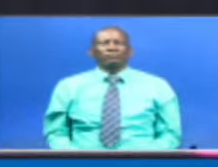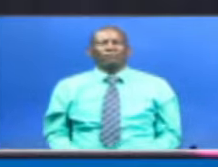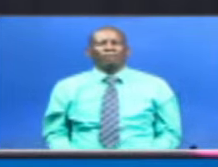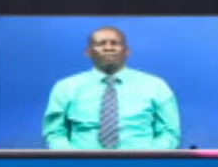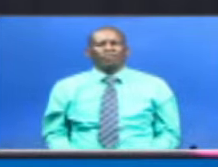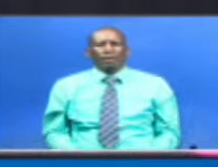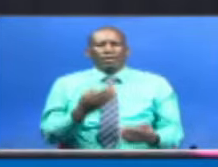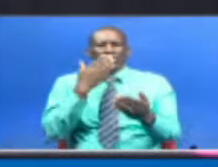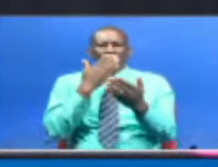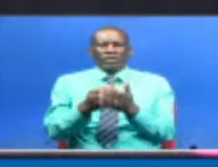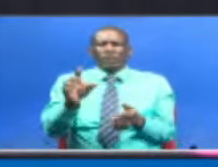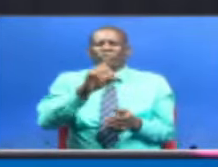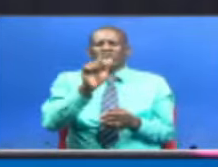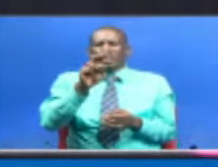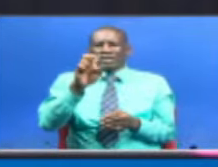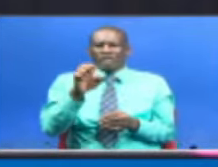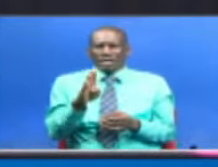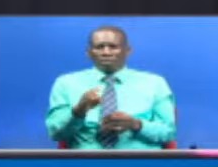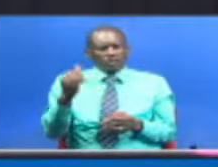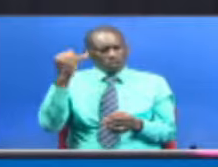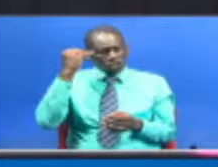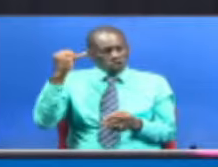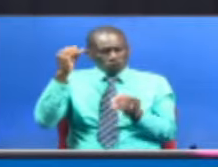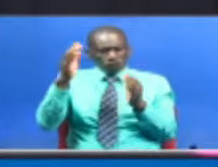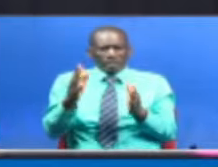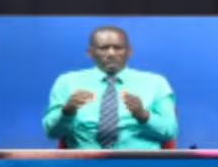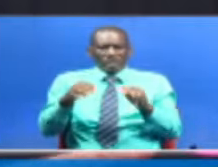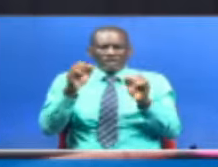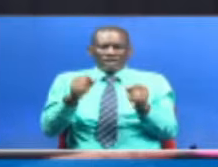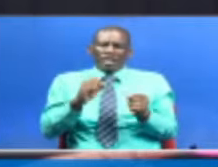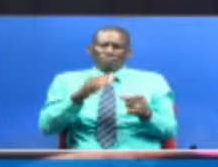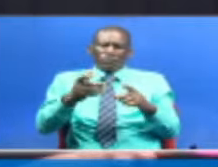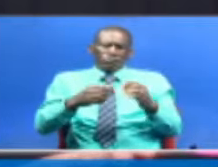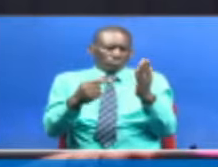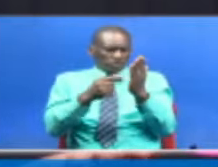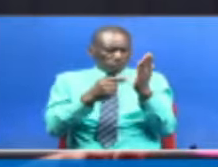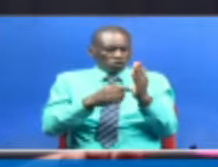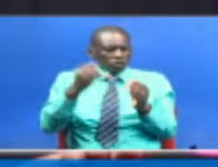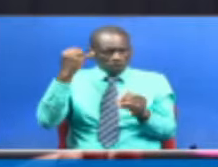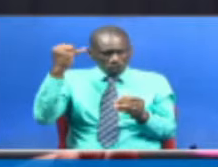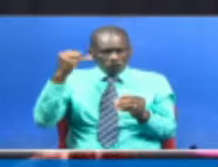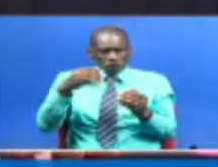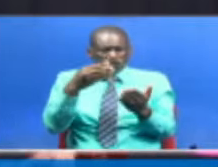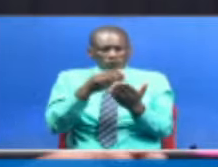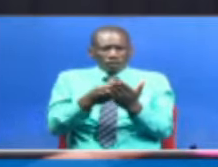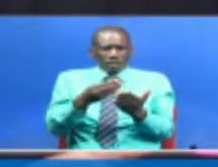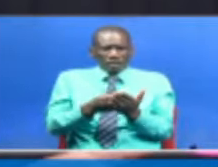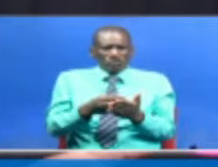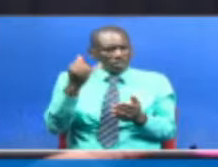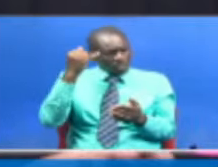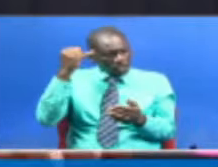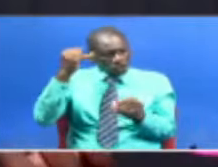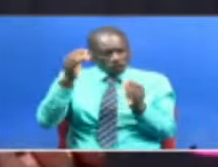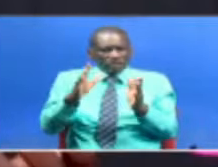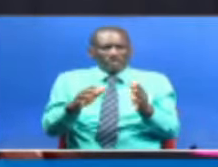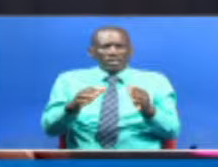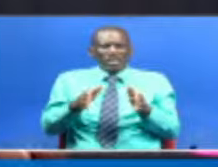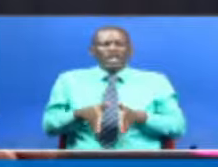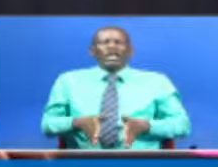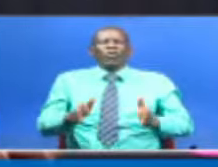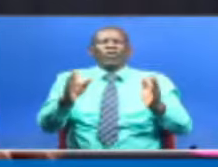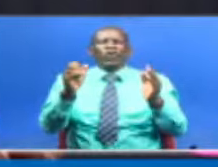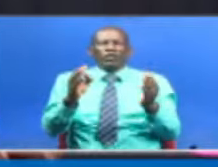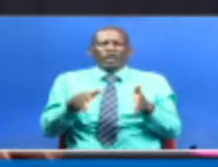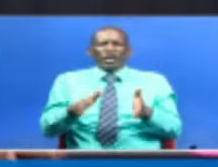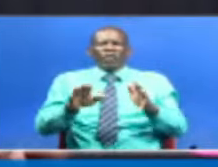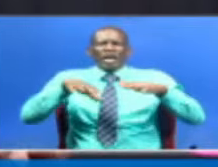Thank you, Senap. The innovators could range from technology innovators to financial innovators in terms of